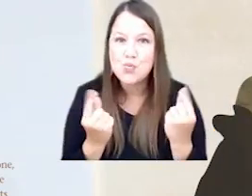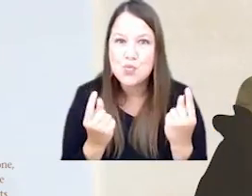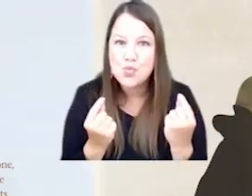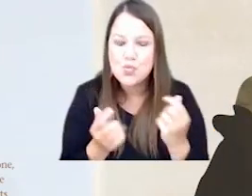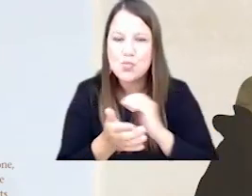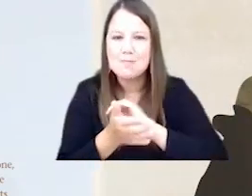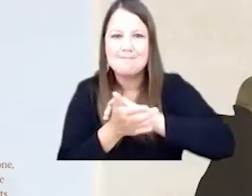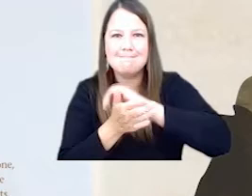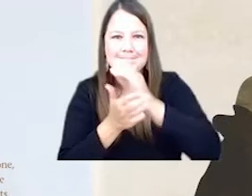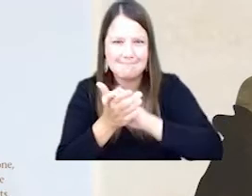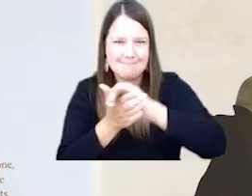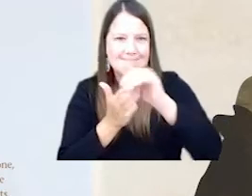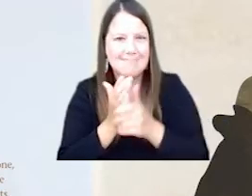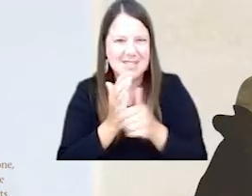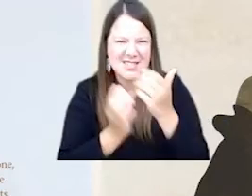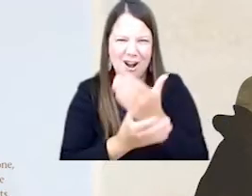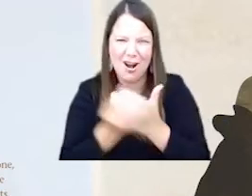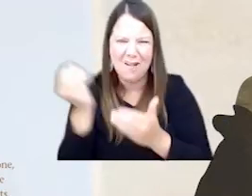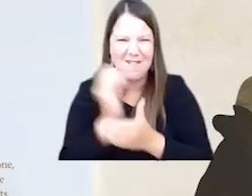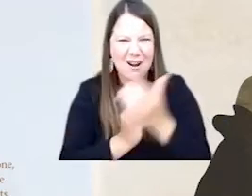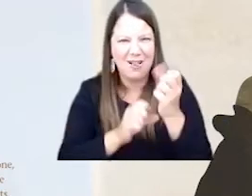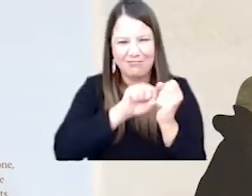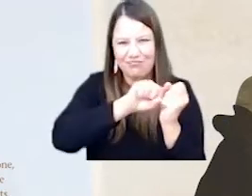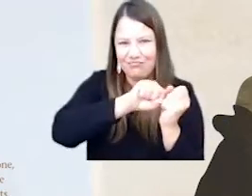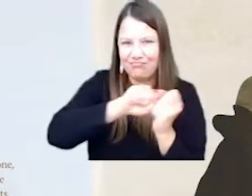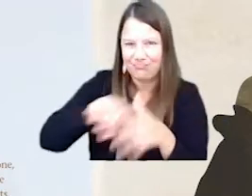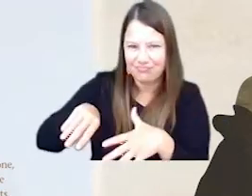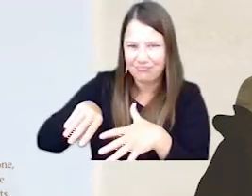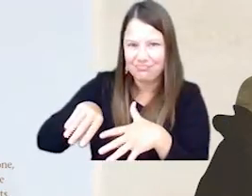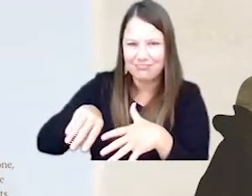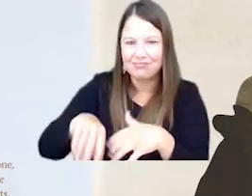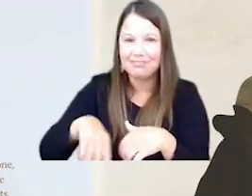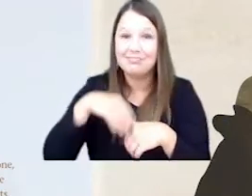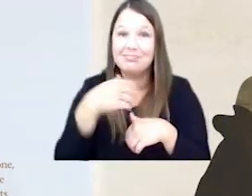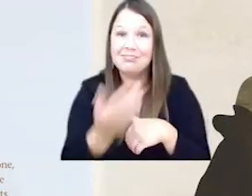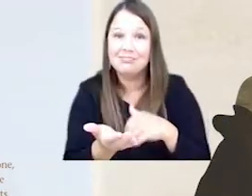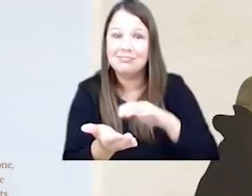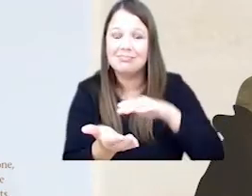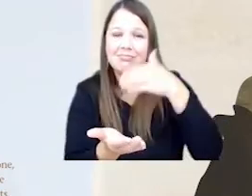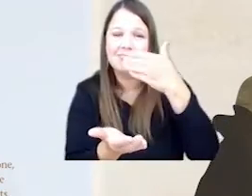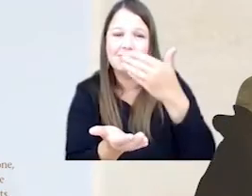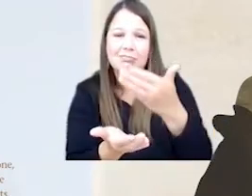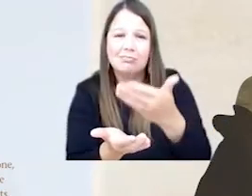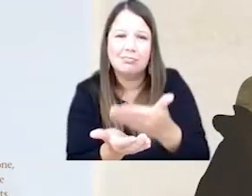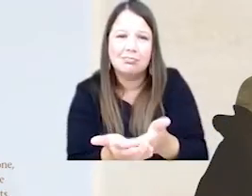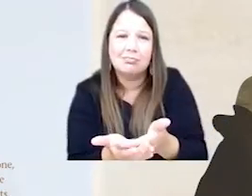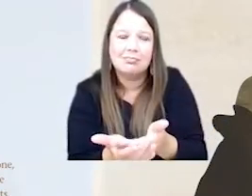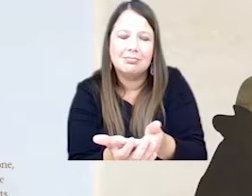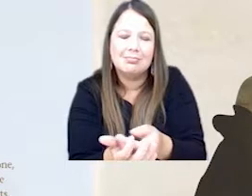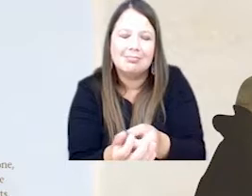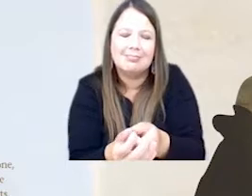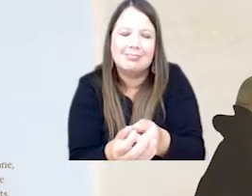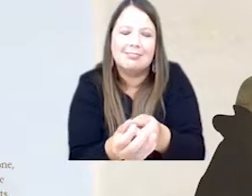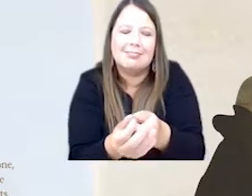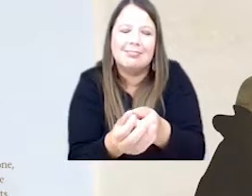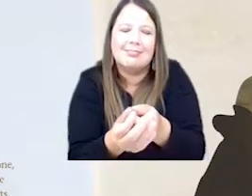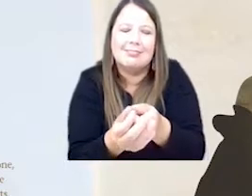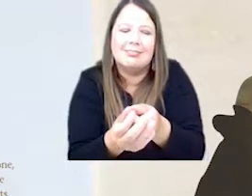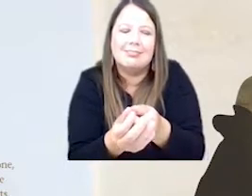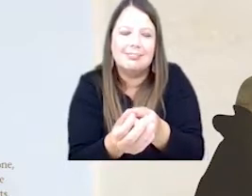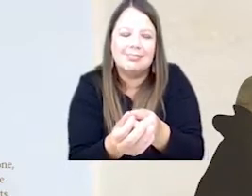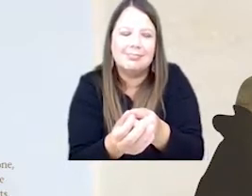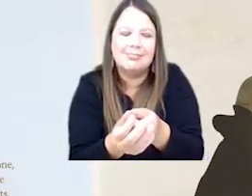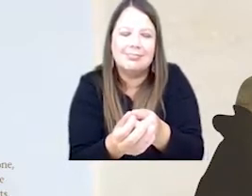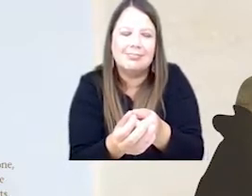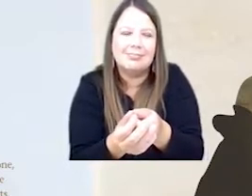We would take off our mitts, and in the crisp, cold air, we would hold hands so we could